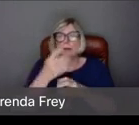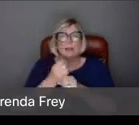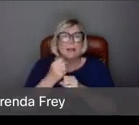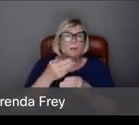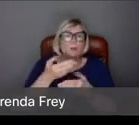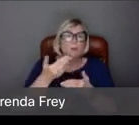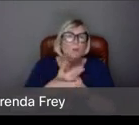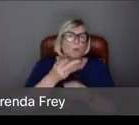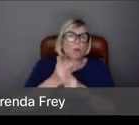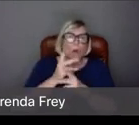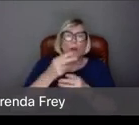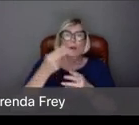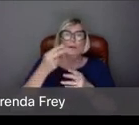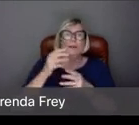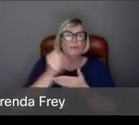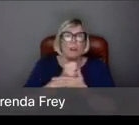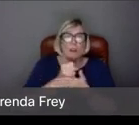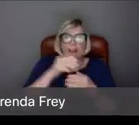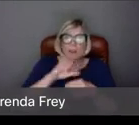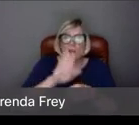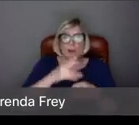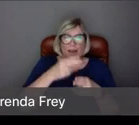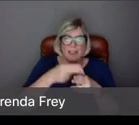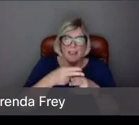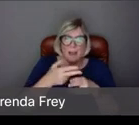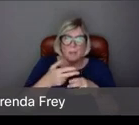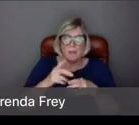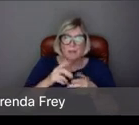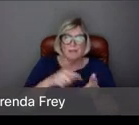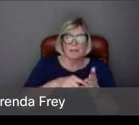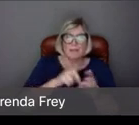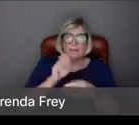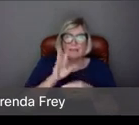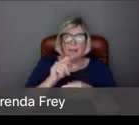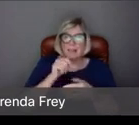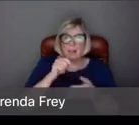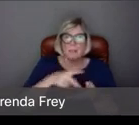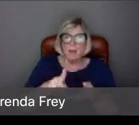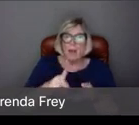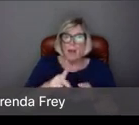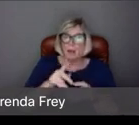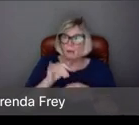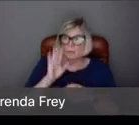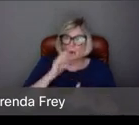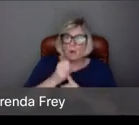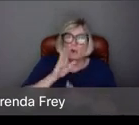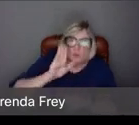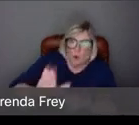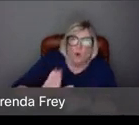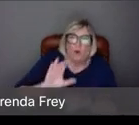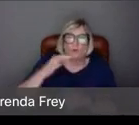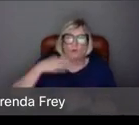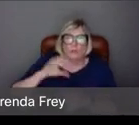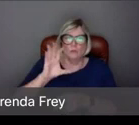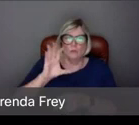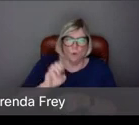credit cards in your name, and there's debt building up. Well, that's not good for your credit score. They can also make existing charges to your accounts,